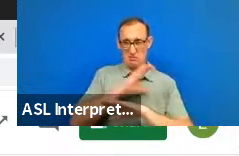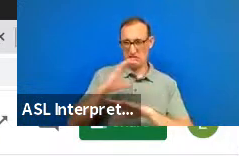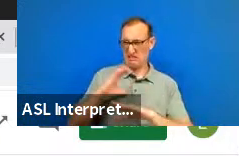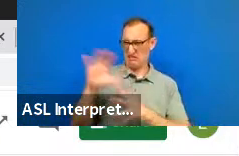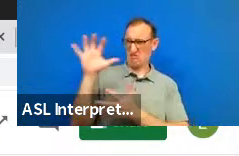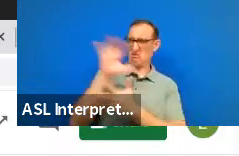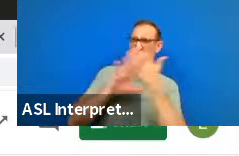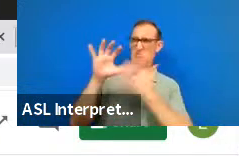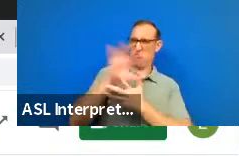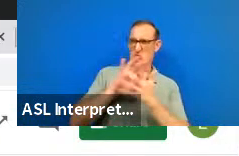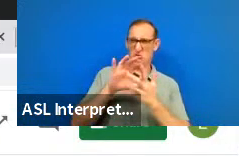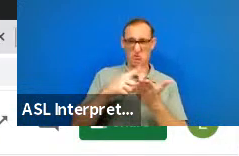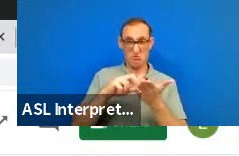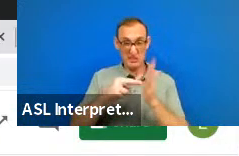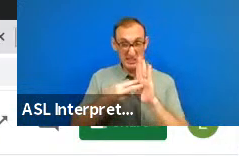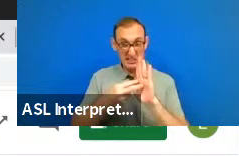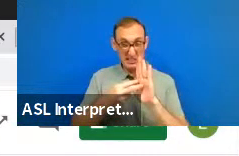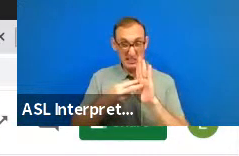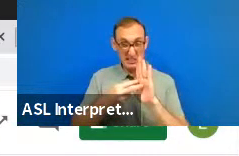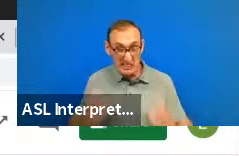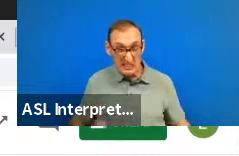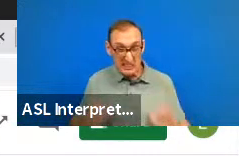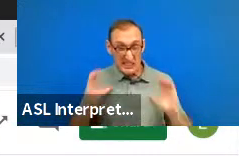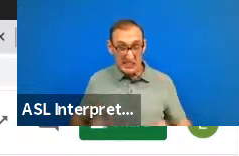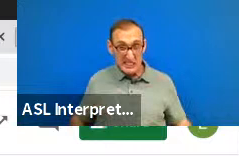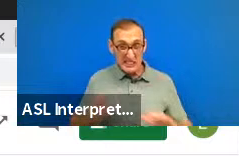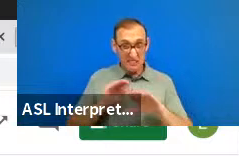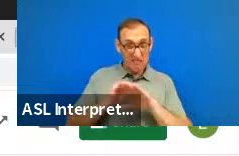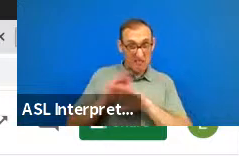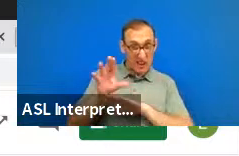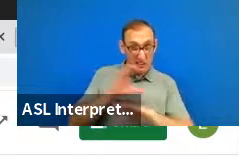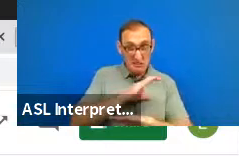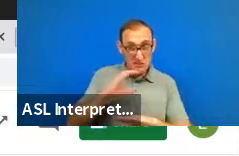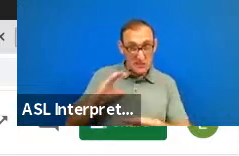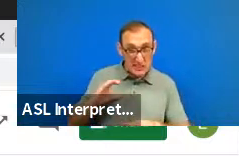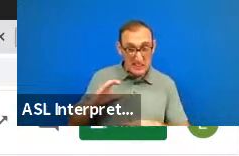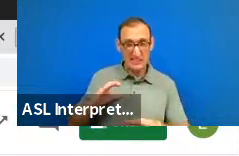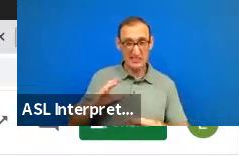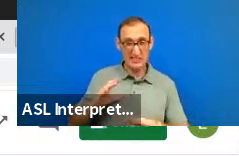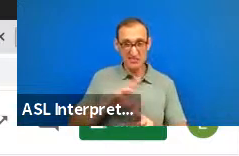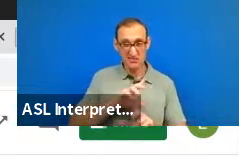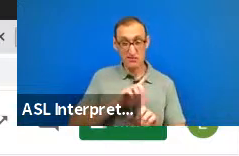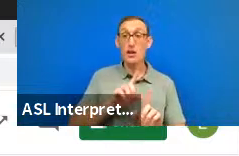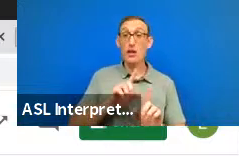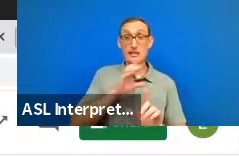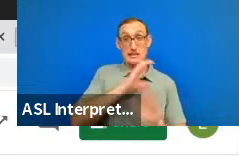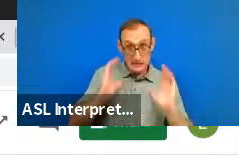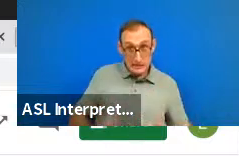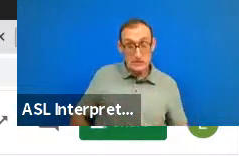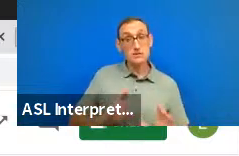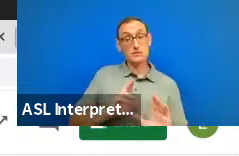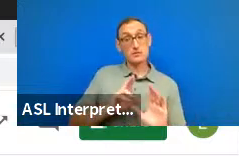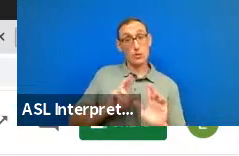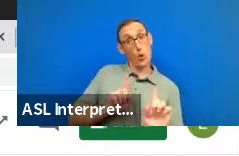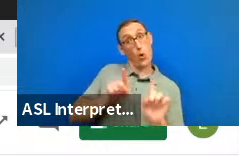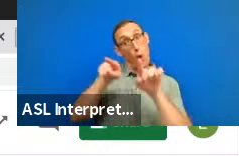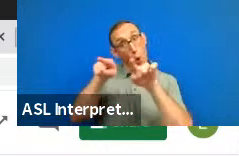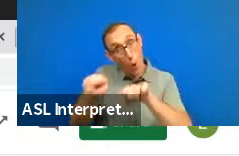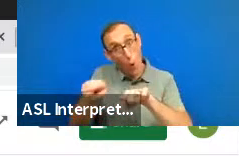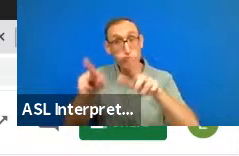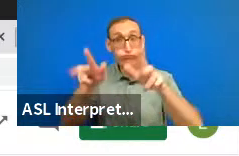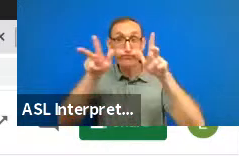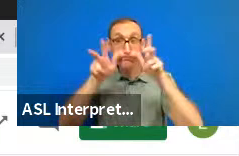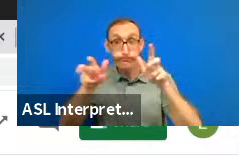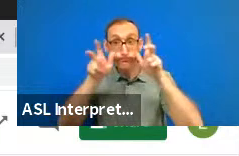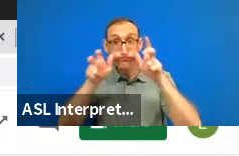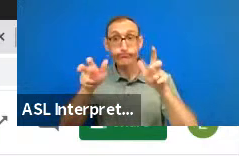talking about citizens. Now, citizens can come and attend these meetings, but they don't have any business in participating in